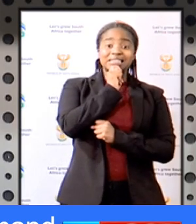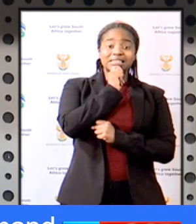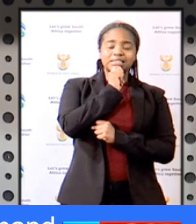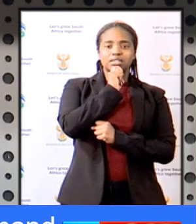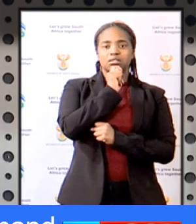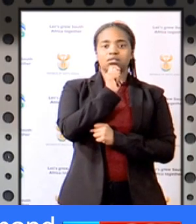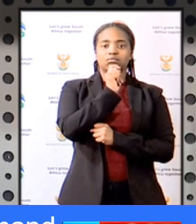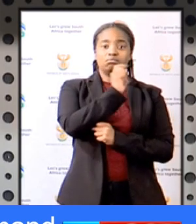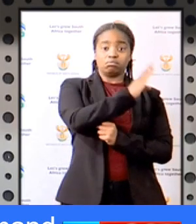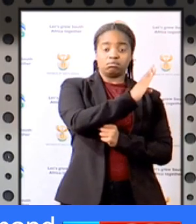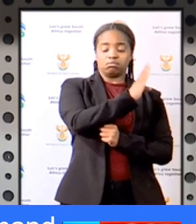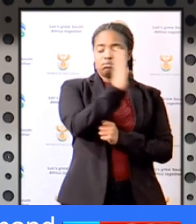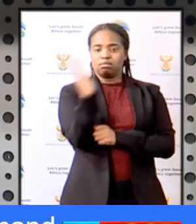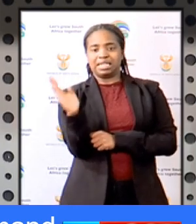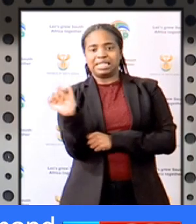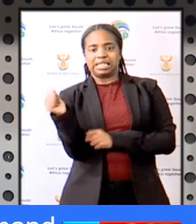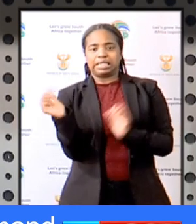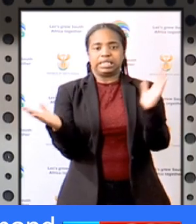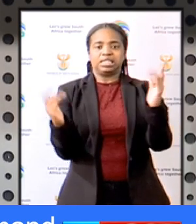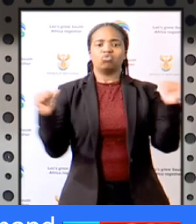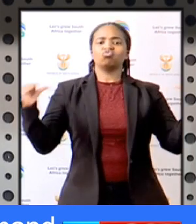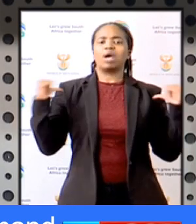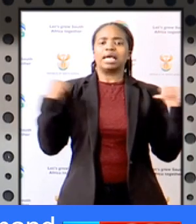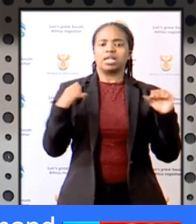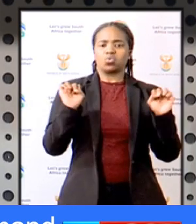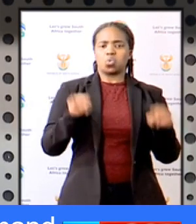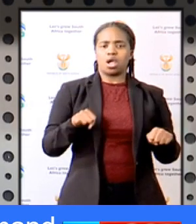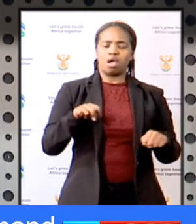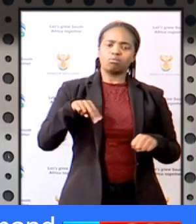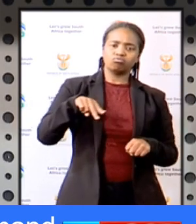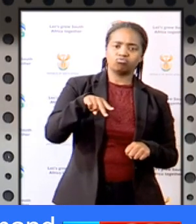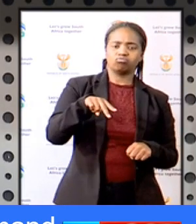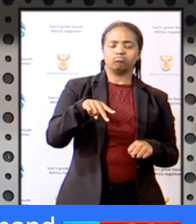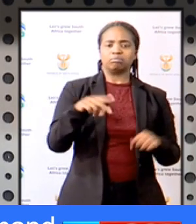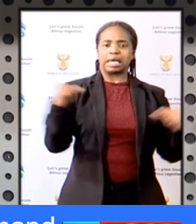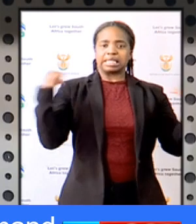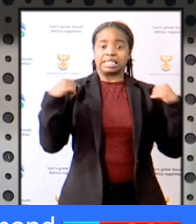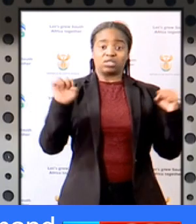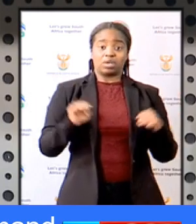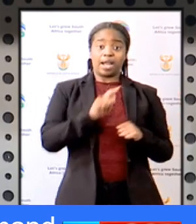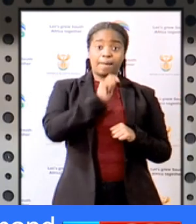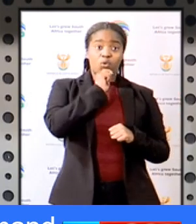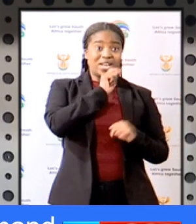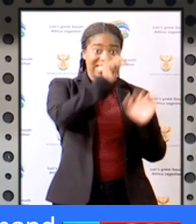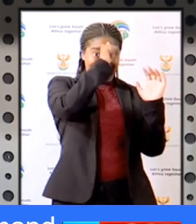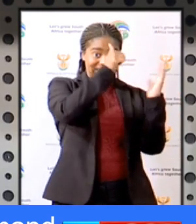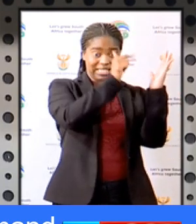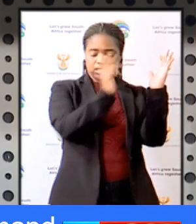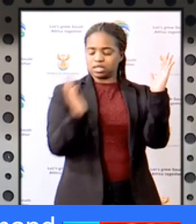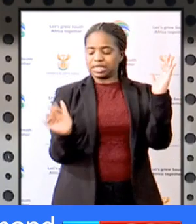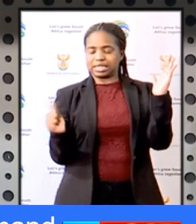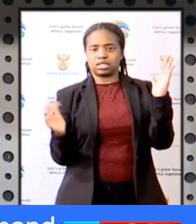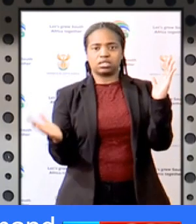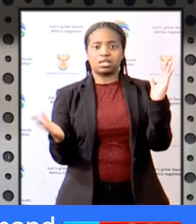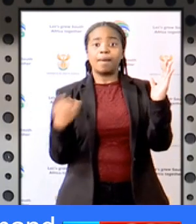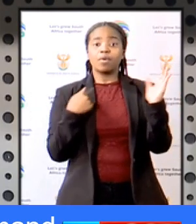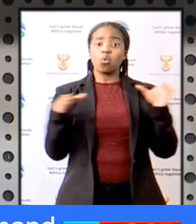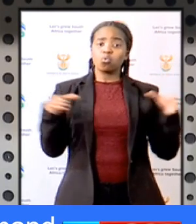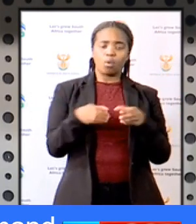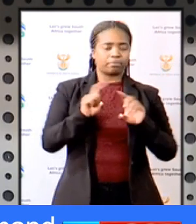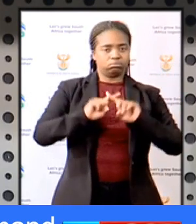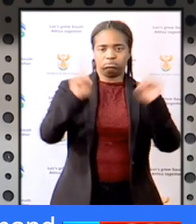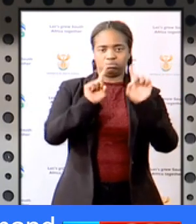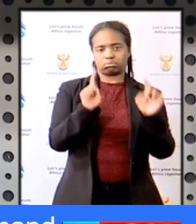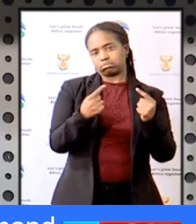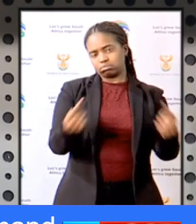6 in the evening, and it is encouraged that people must not do so in groups.